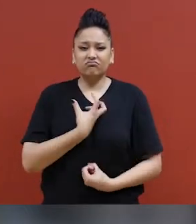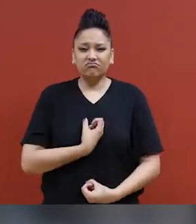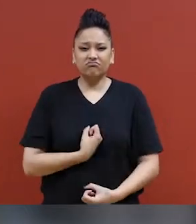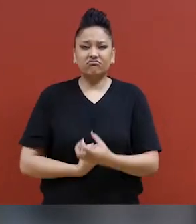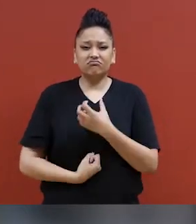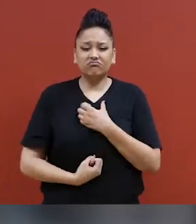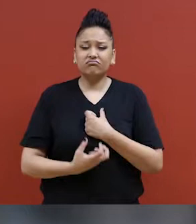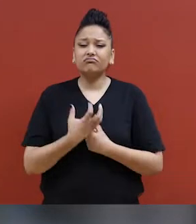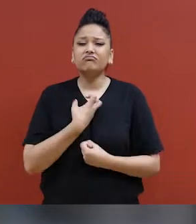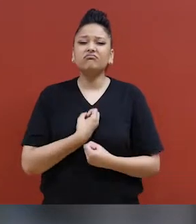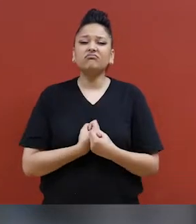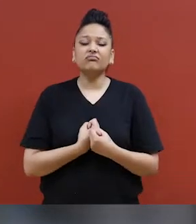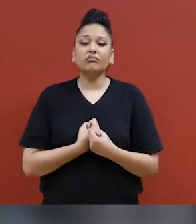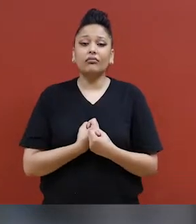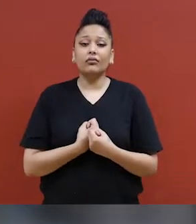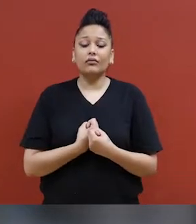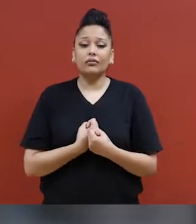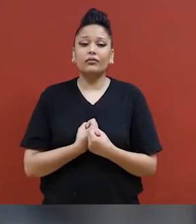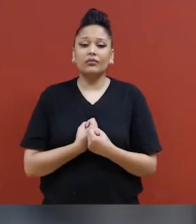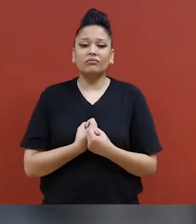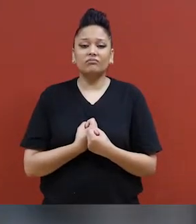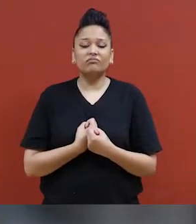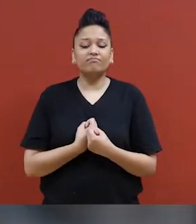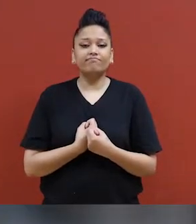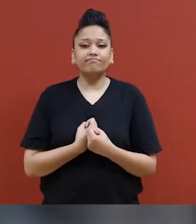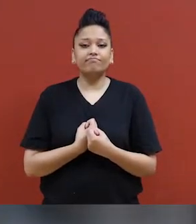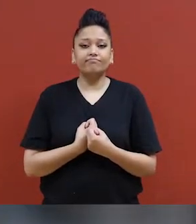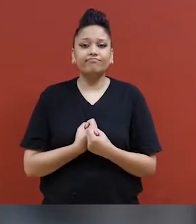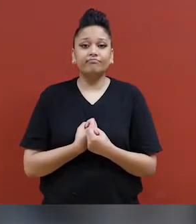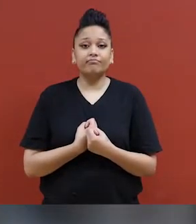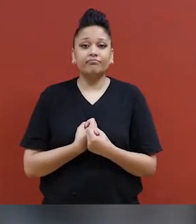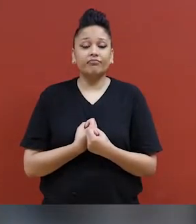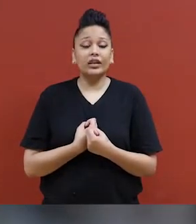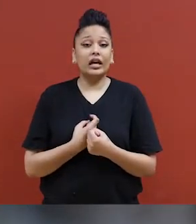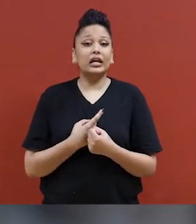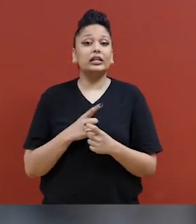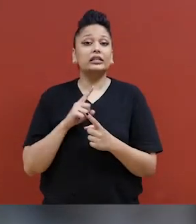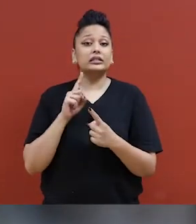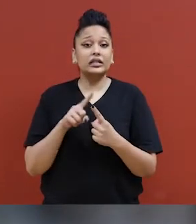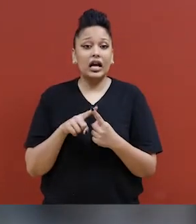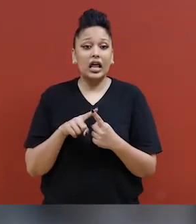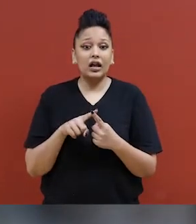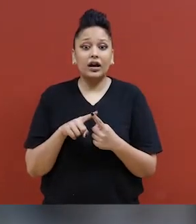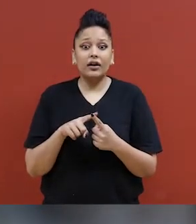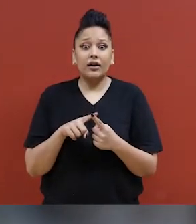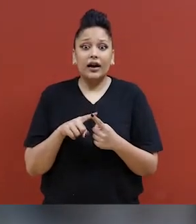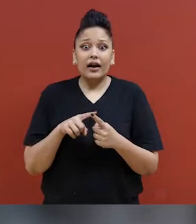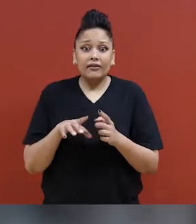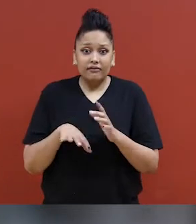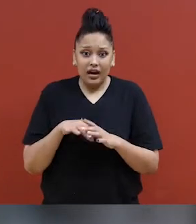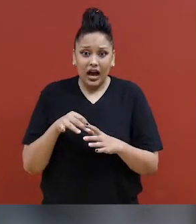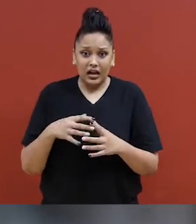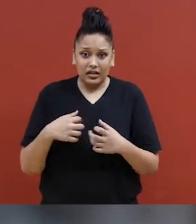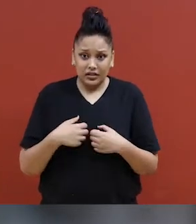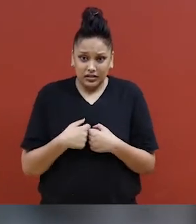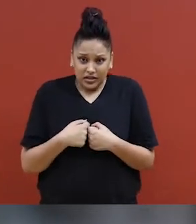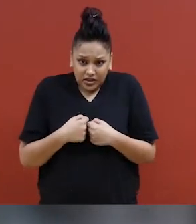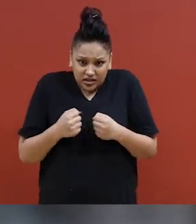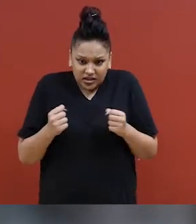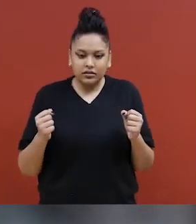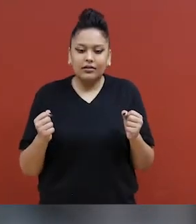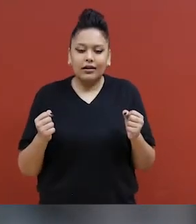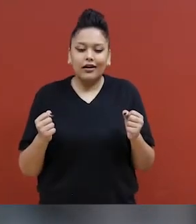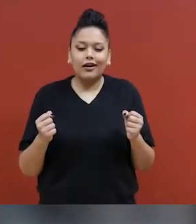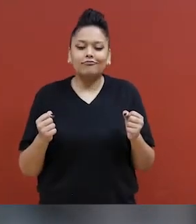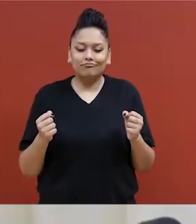go through it until we define our inner